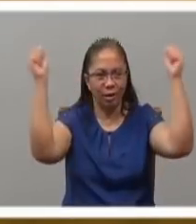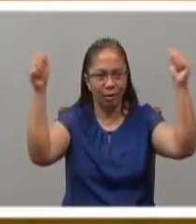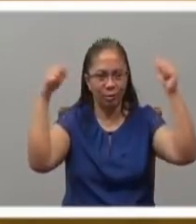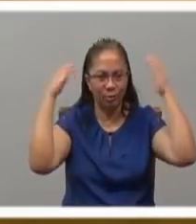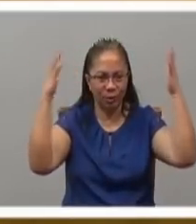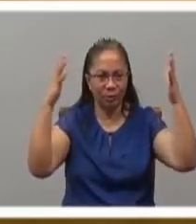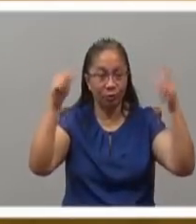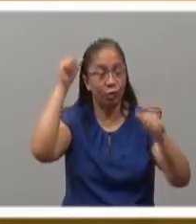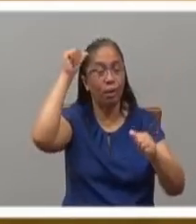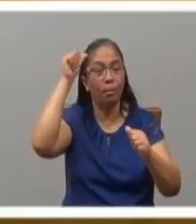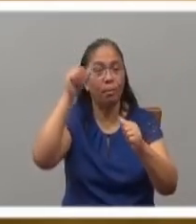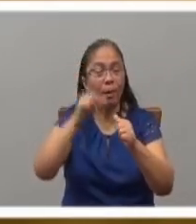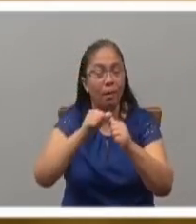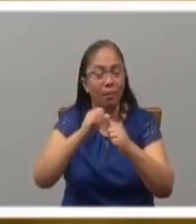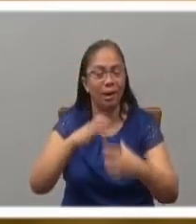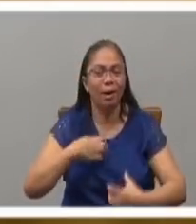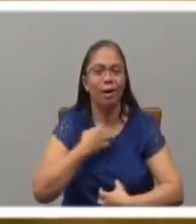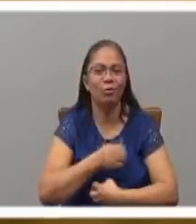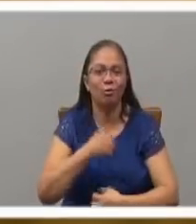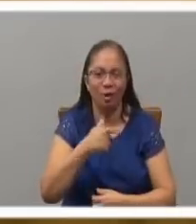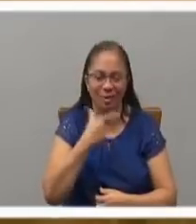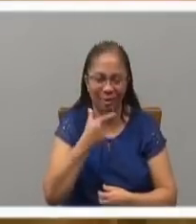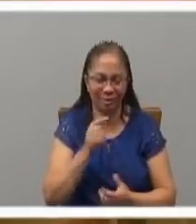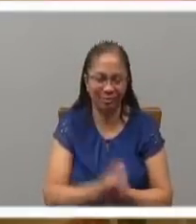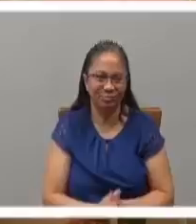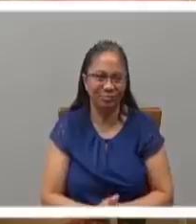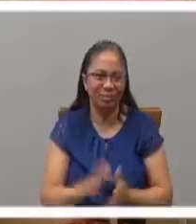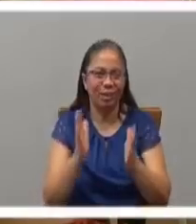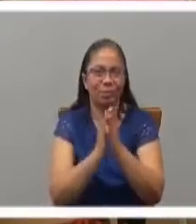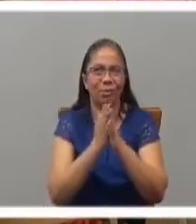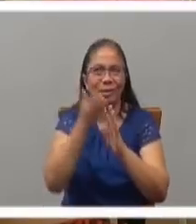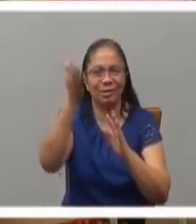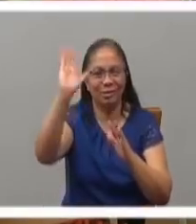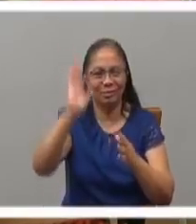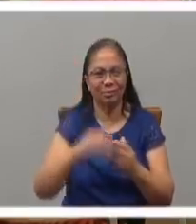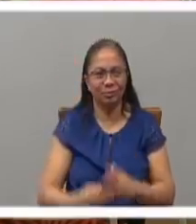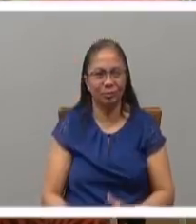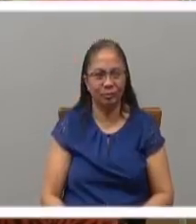And remember, enjoy your lunch. Praise God.